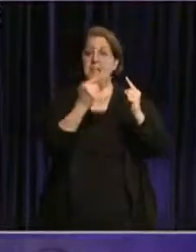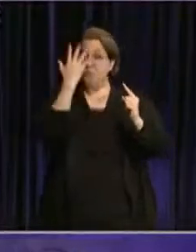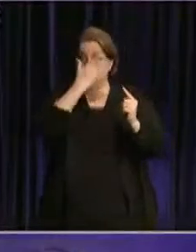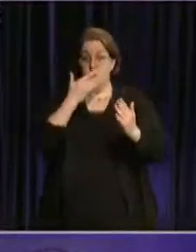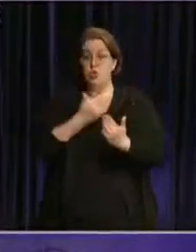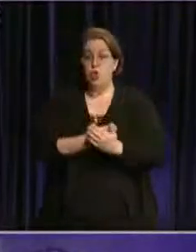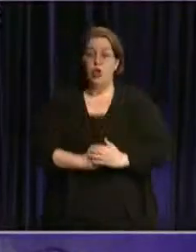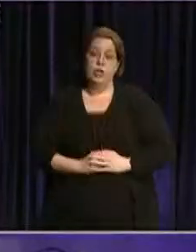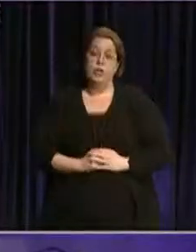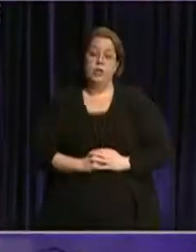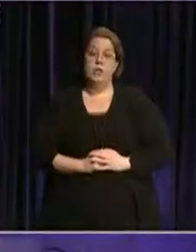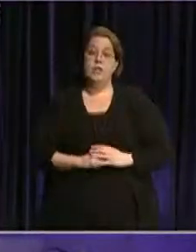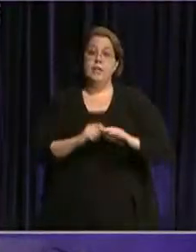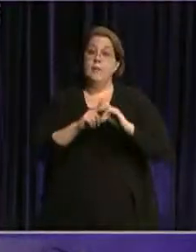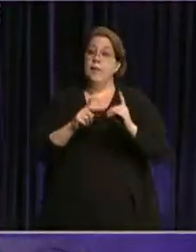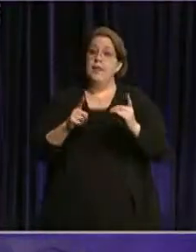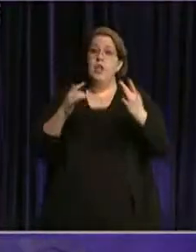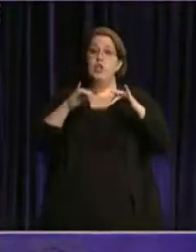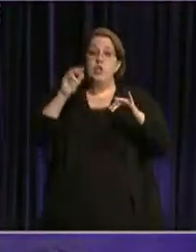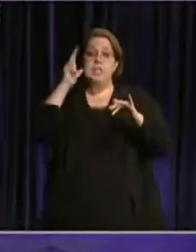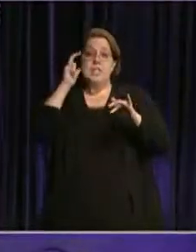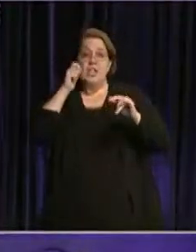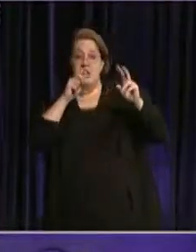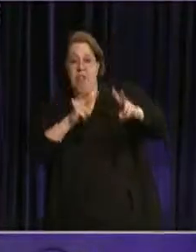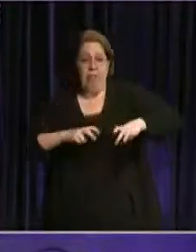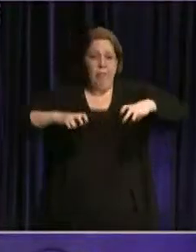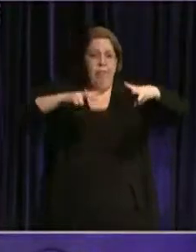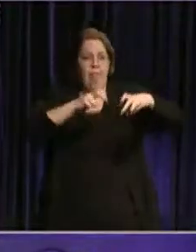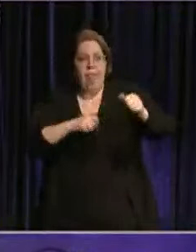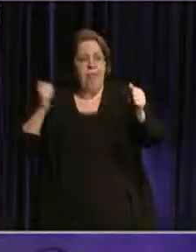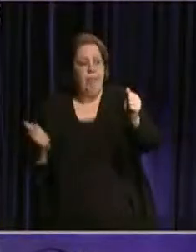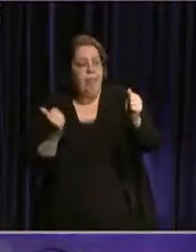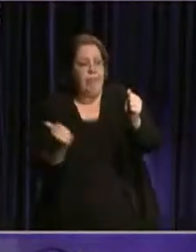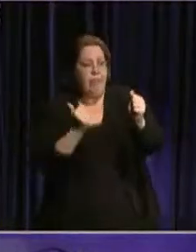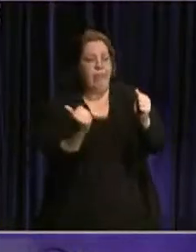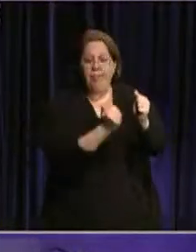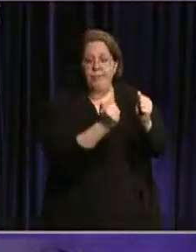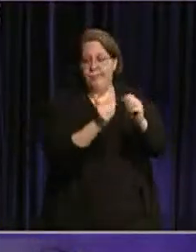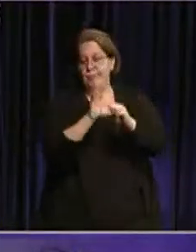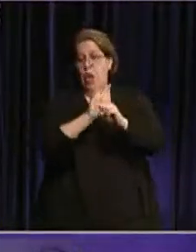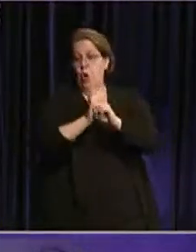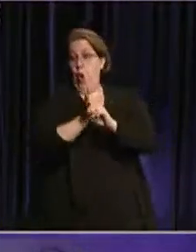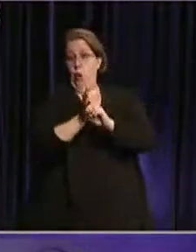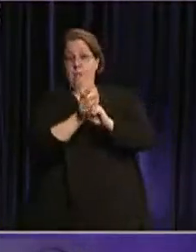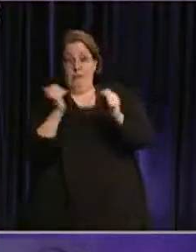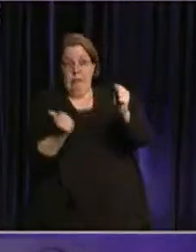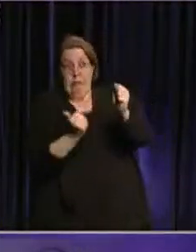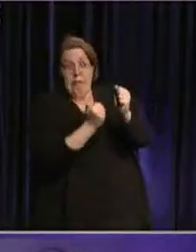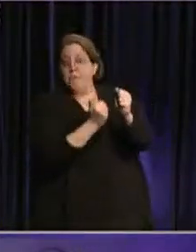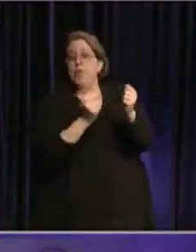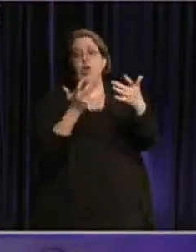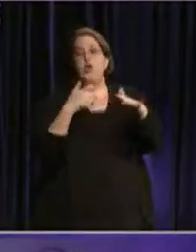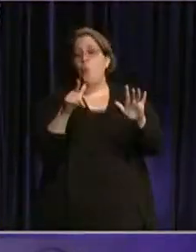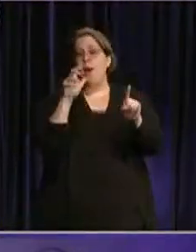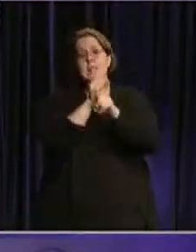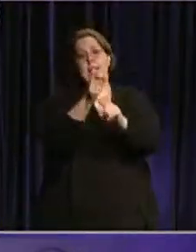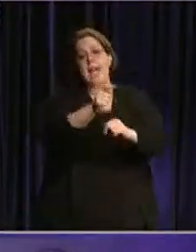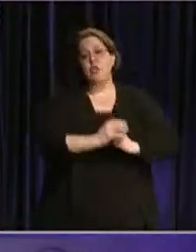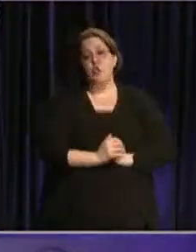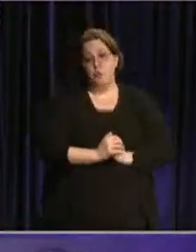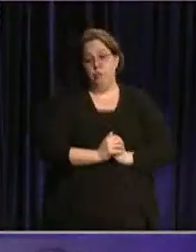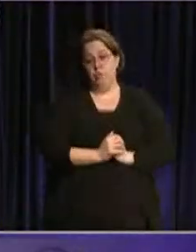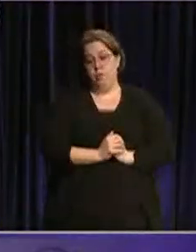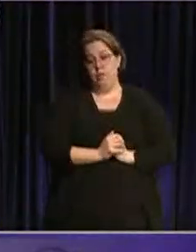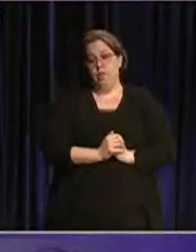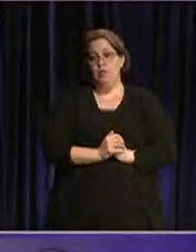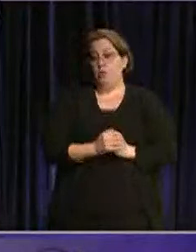good, but you can still hear the hoofbeats of the dark god of COVID behind you, and you don't want to let him give a chance to catch you. So if we don't want him to catch